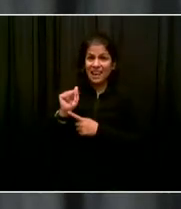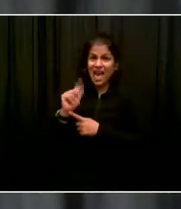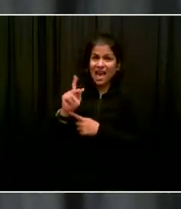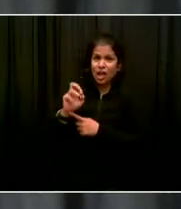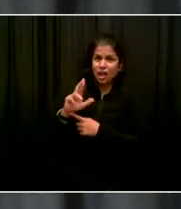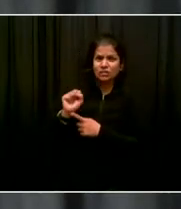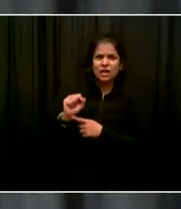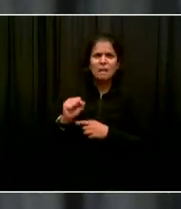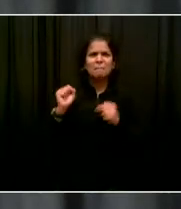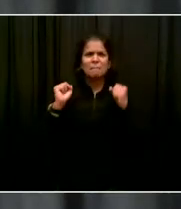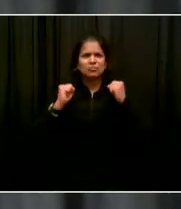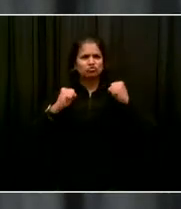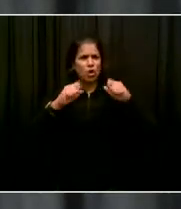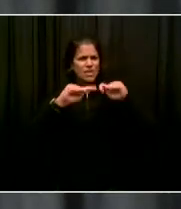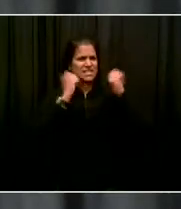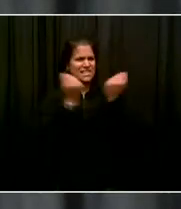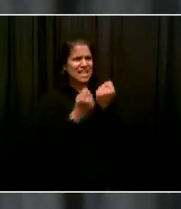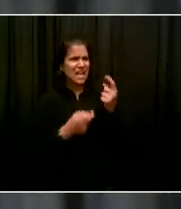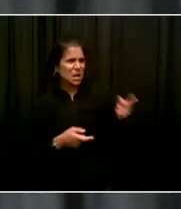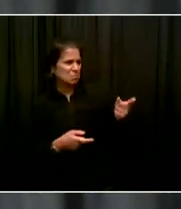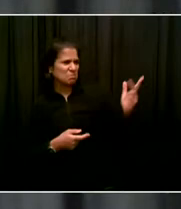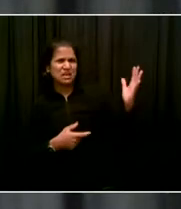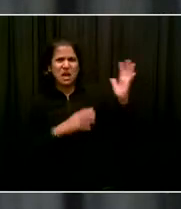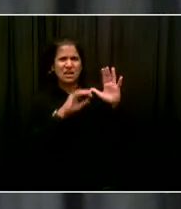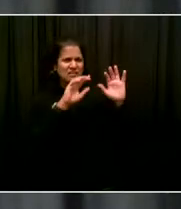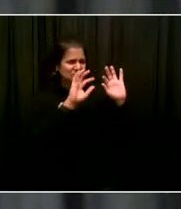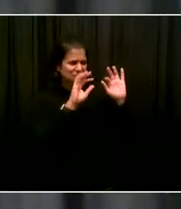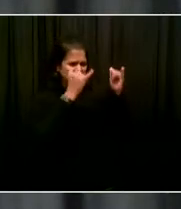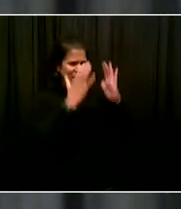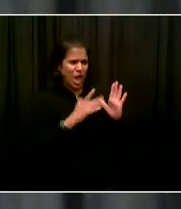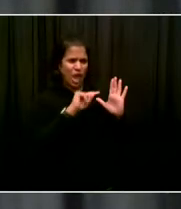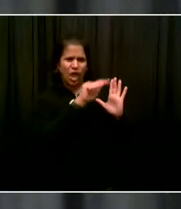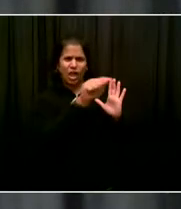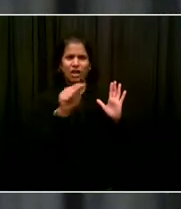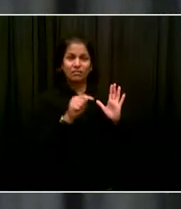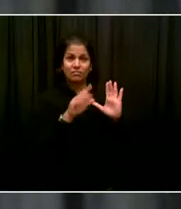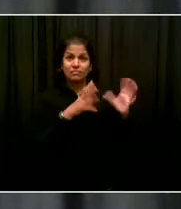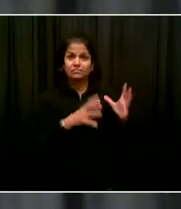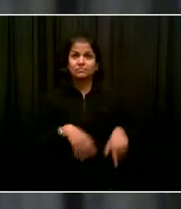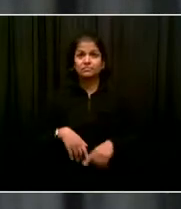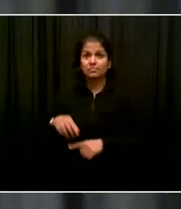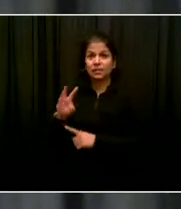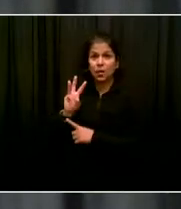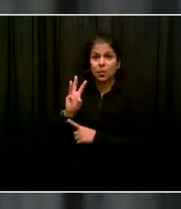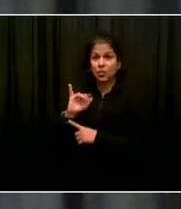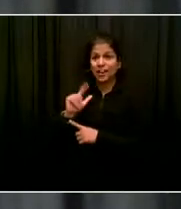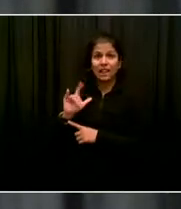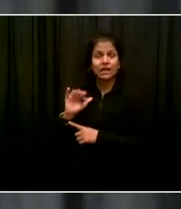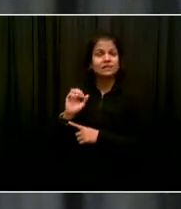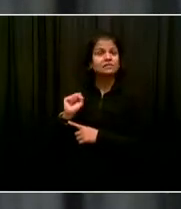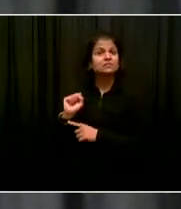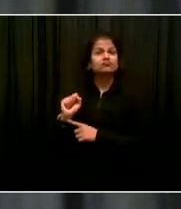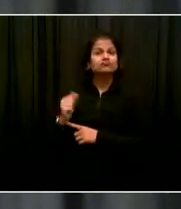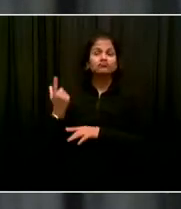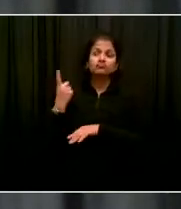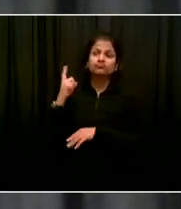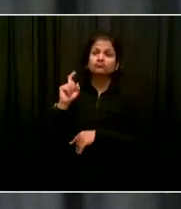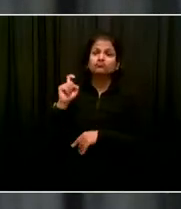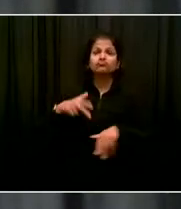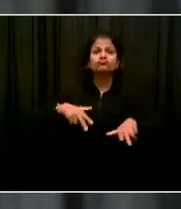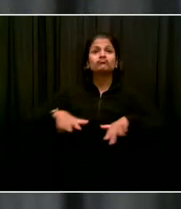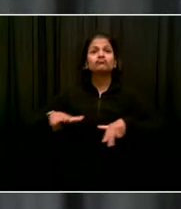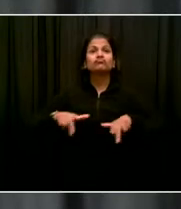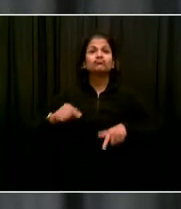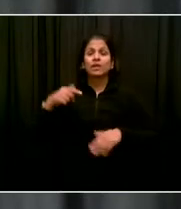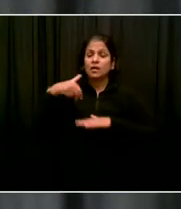West. And Willis came out. Willis limped out. Both teams were going through their warm-ups, layups. The entire Laker